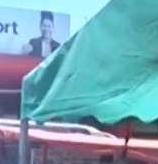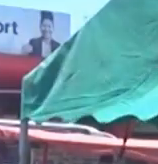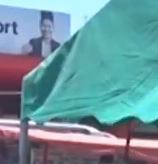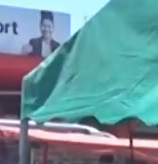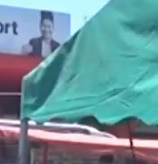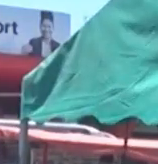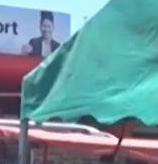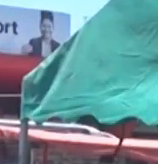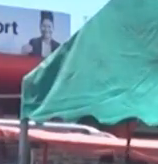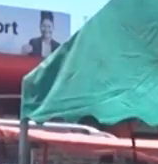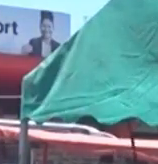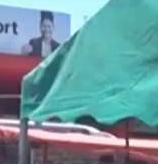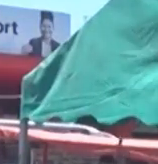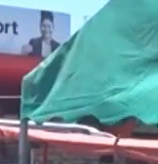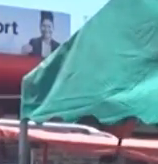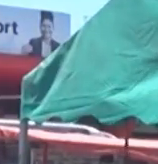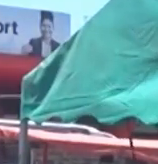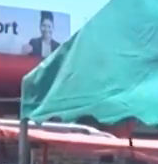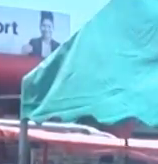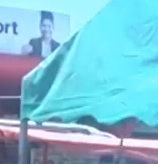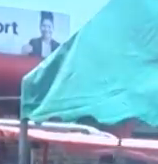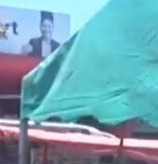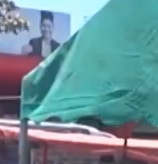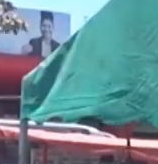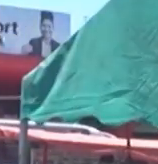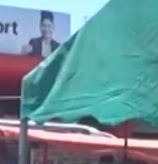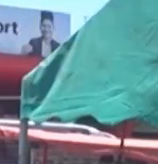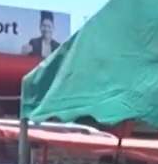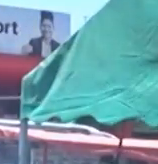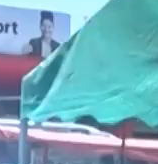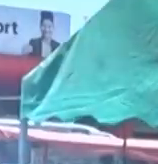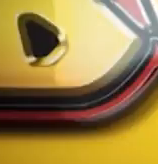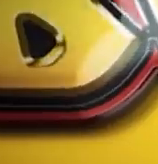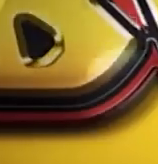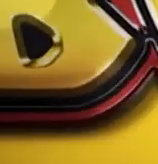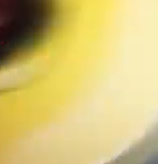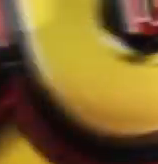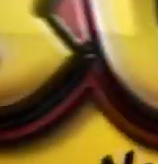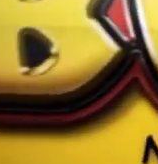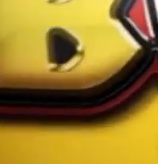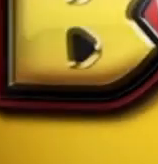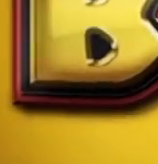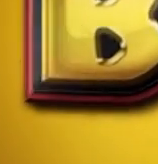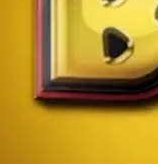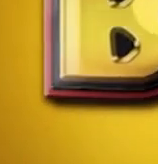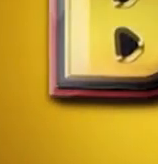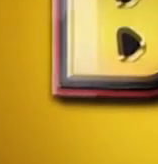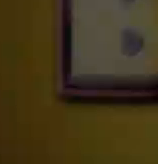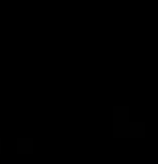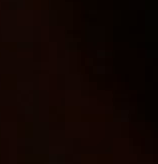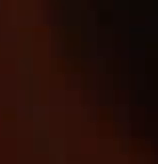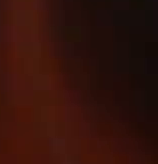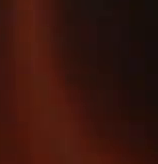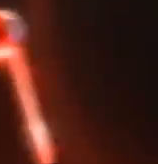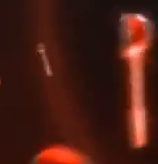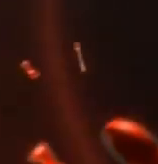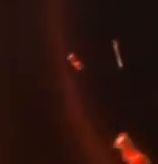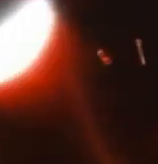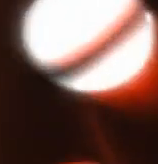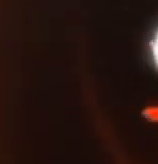Bola, ang gono ilutoka butalita ka ng Bola FM bertini nambang 2 NSR. Bola FM nambang 2 NSR.